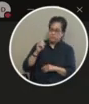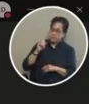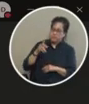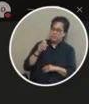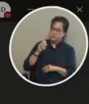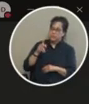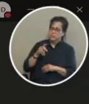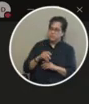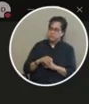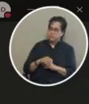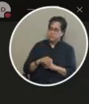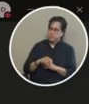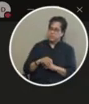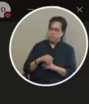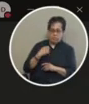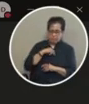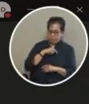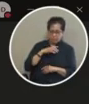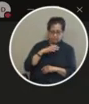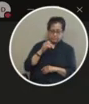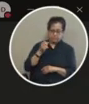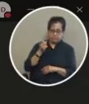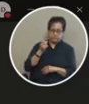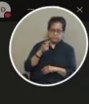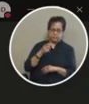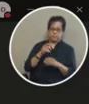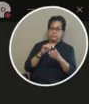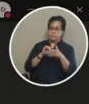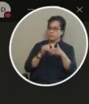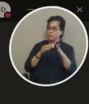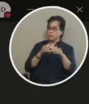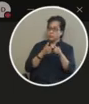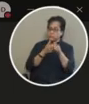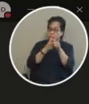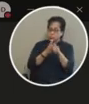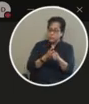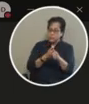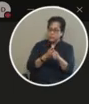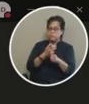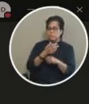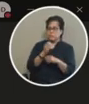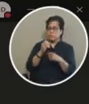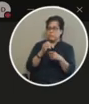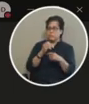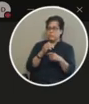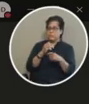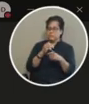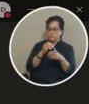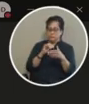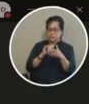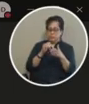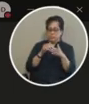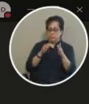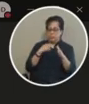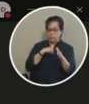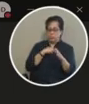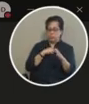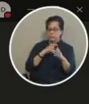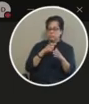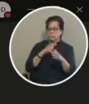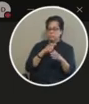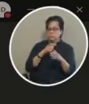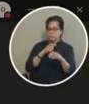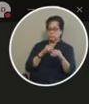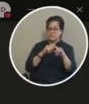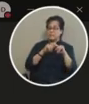maybe I misunderstood, but Good. that way we can track it. Yeah, we can hold ourselves accountable to where those dollars went. Absolutely.